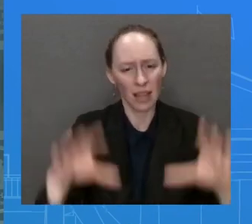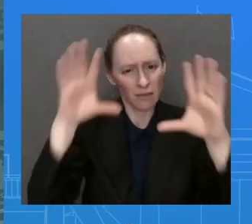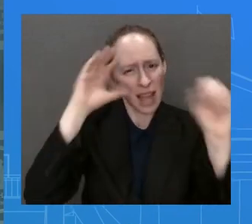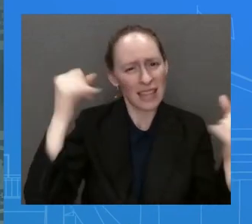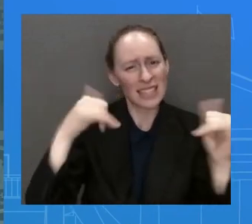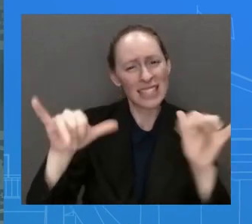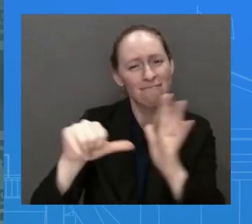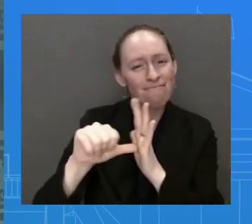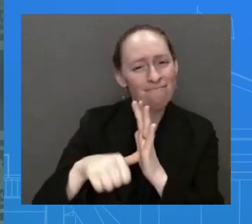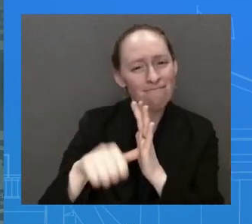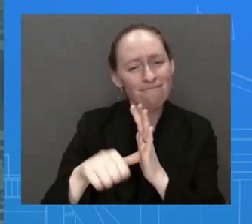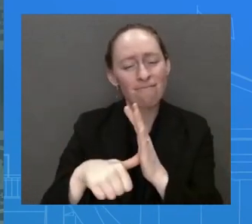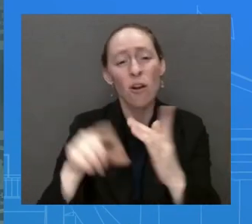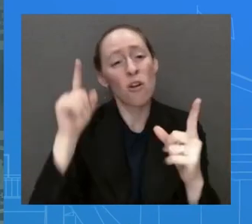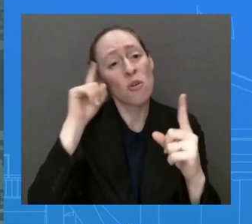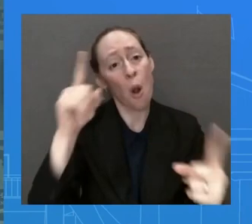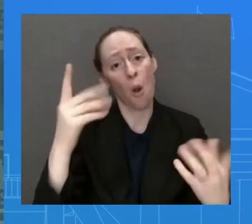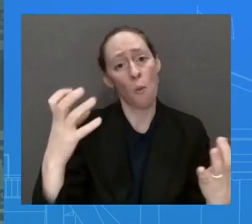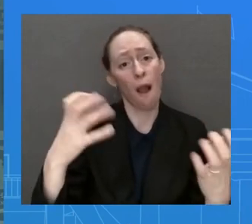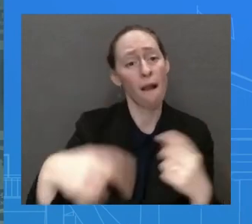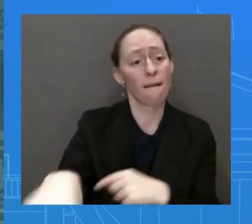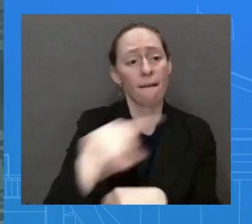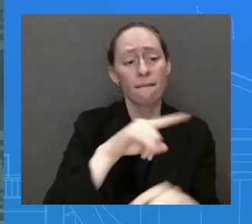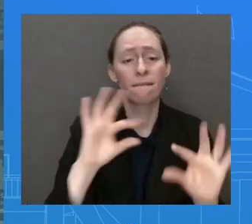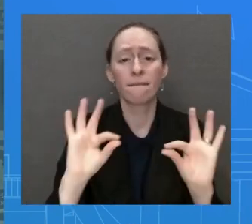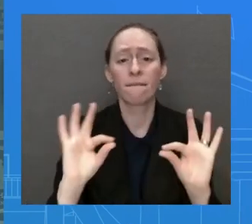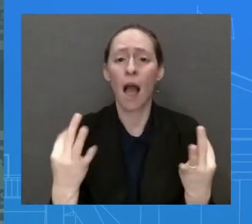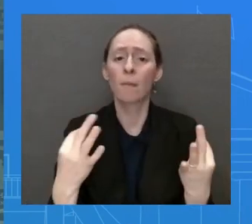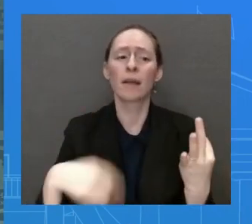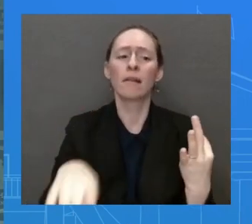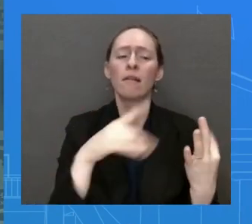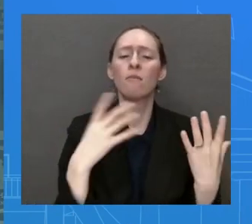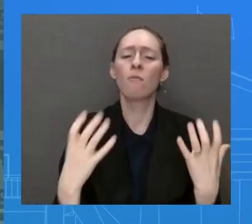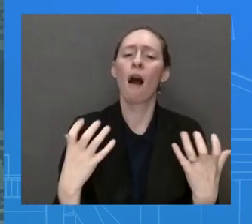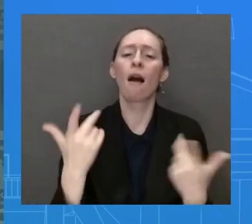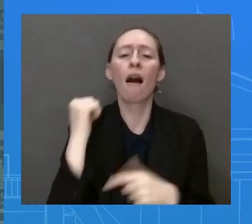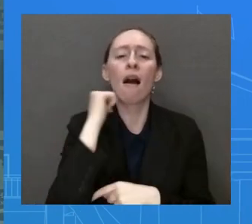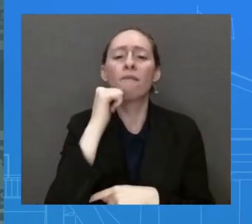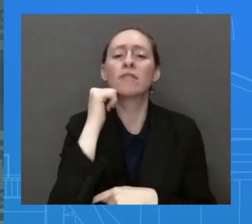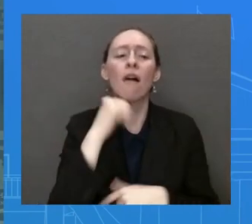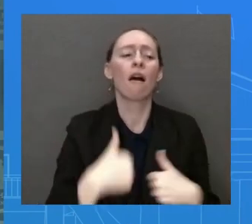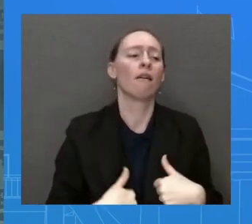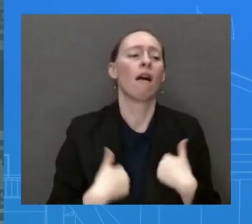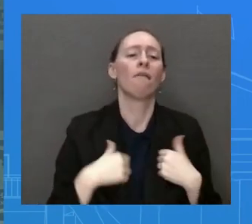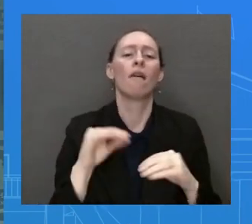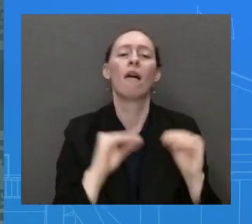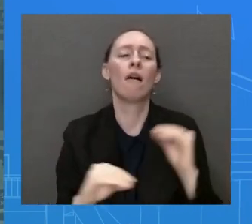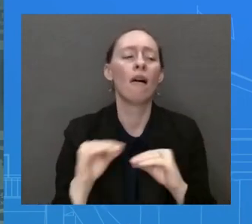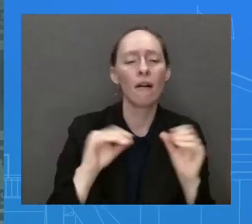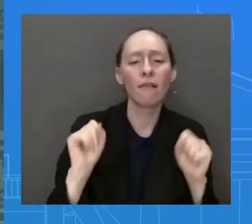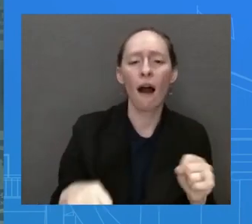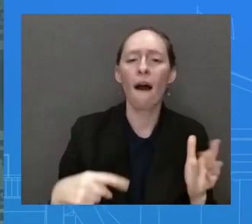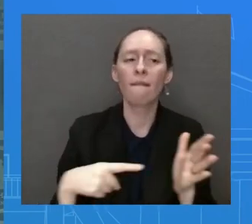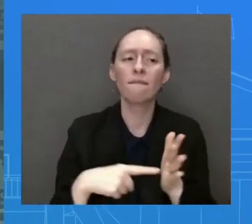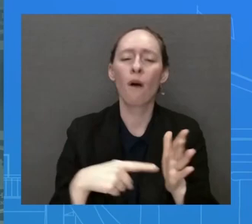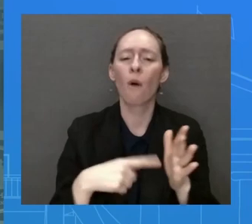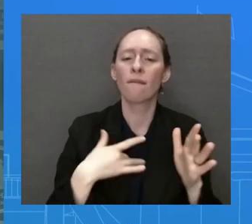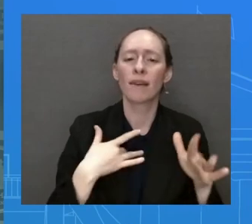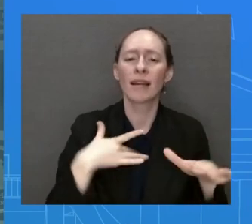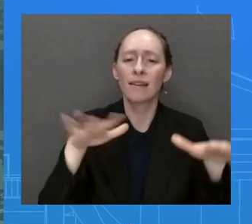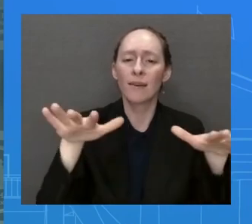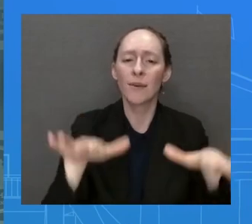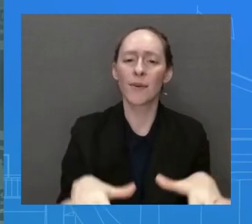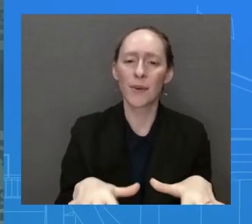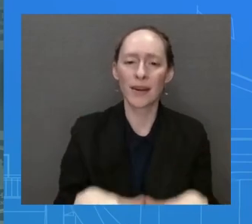president is building an economy from the bottom up and middle out, with the lowest unemployment rate in 50 years, nearly 11 million jobs created,